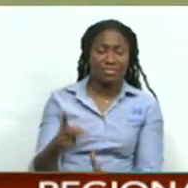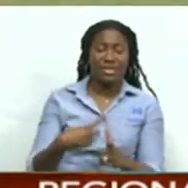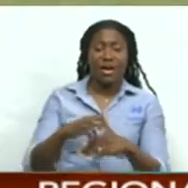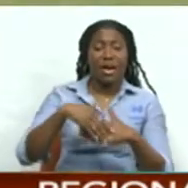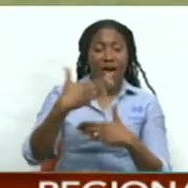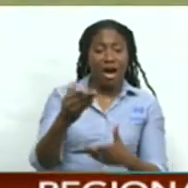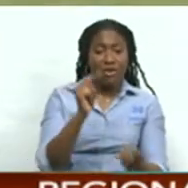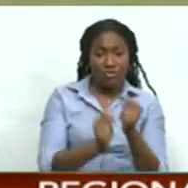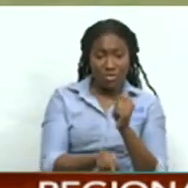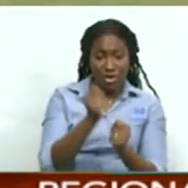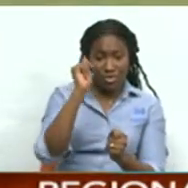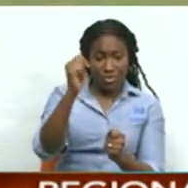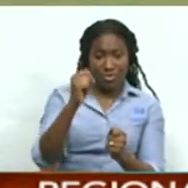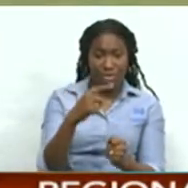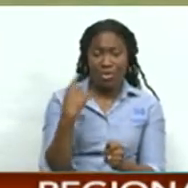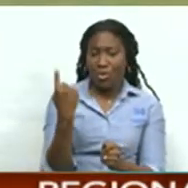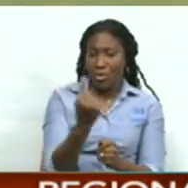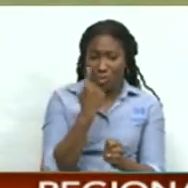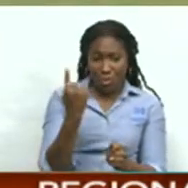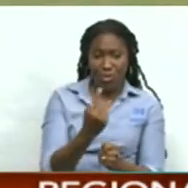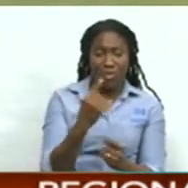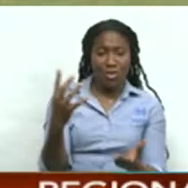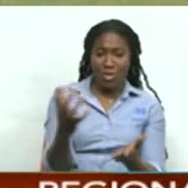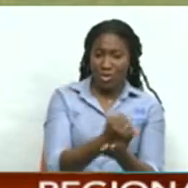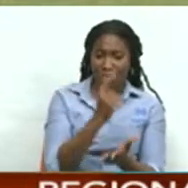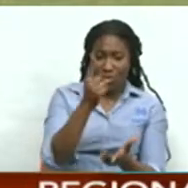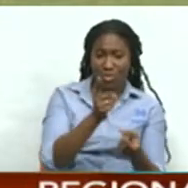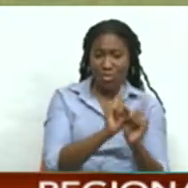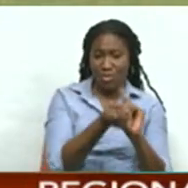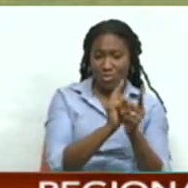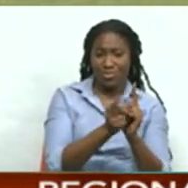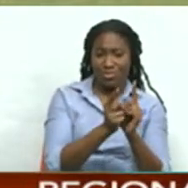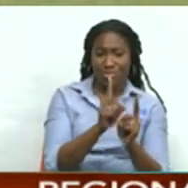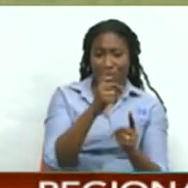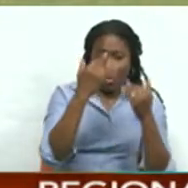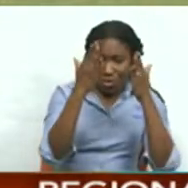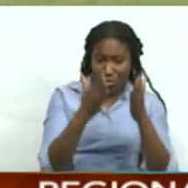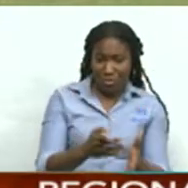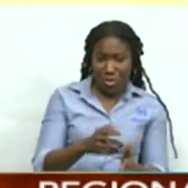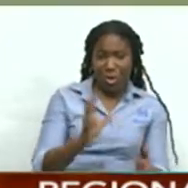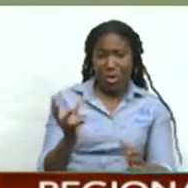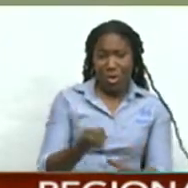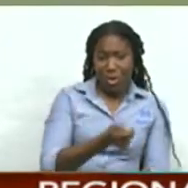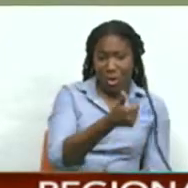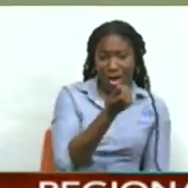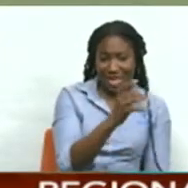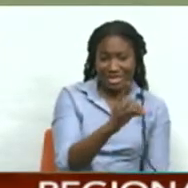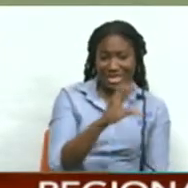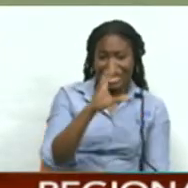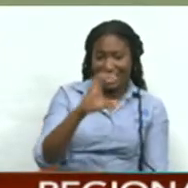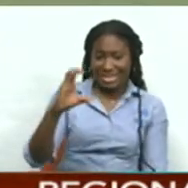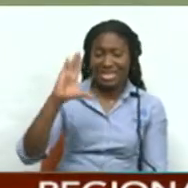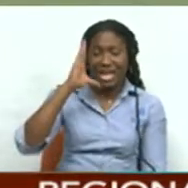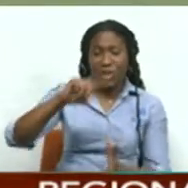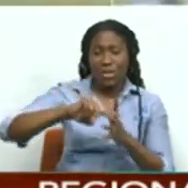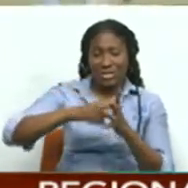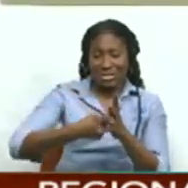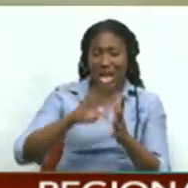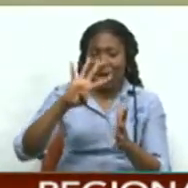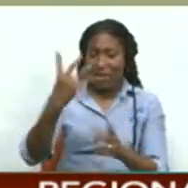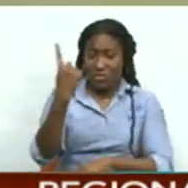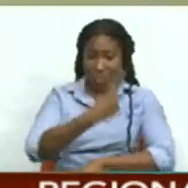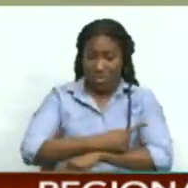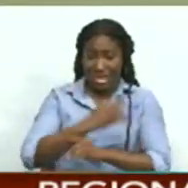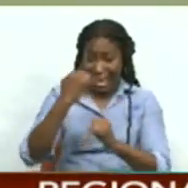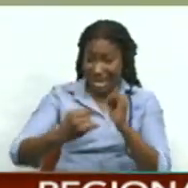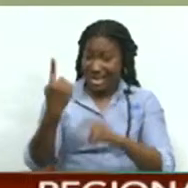forced one breakthrough before close of play, Otley getting Kamil Puran for 18. CCC will start the fourth and final day on 67 for